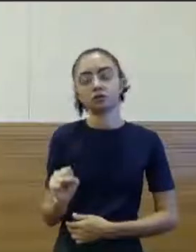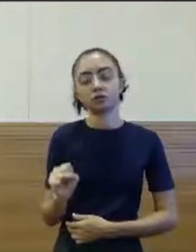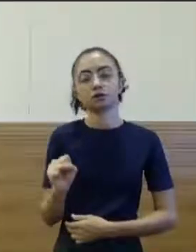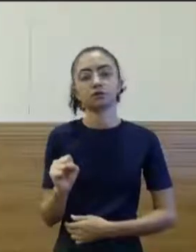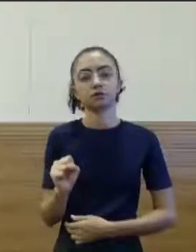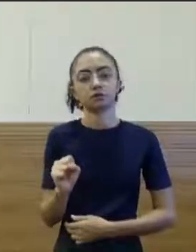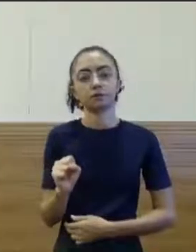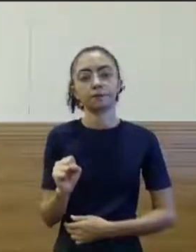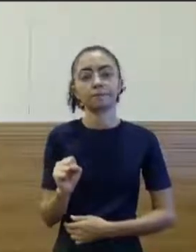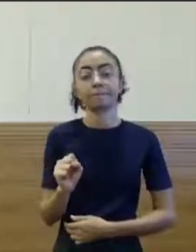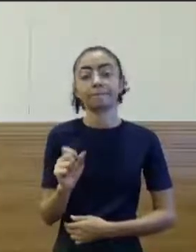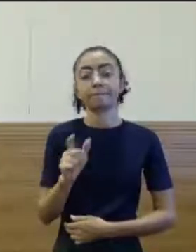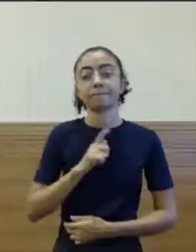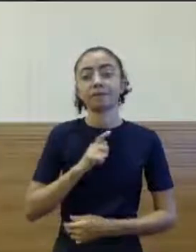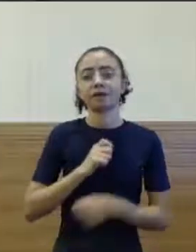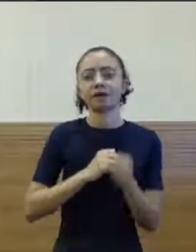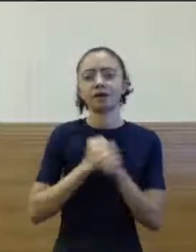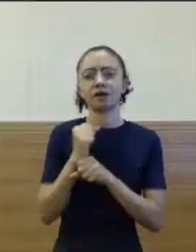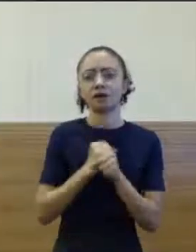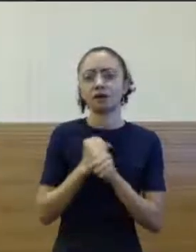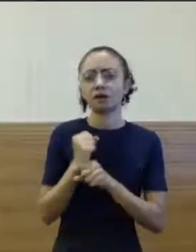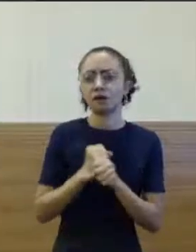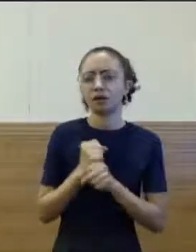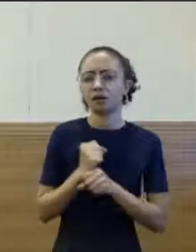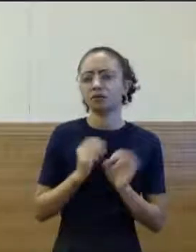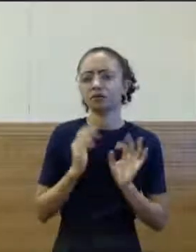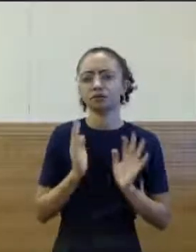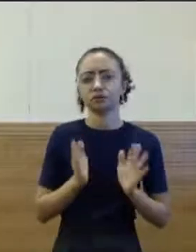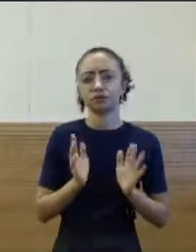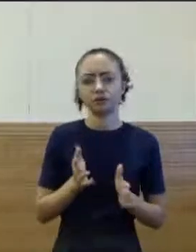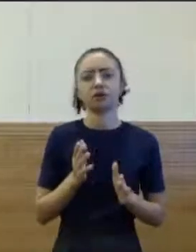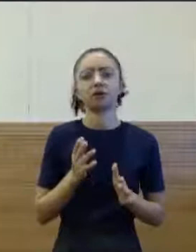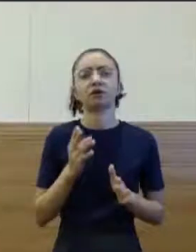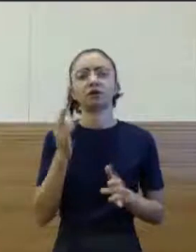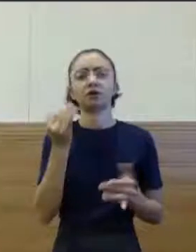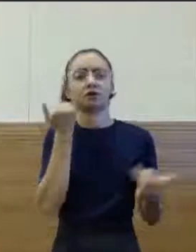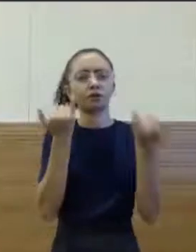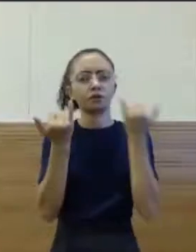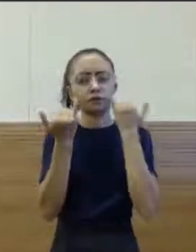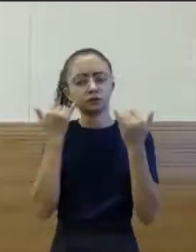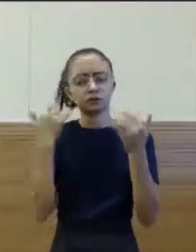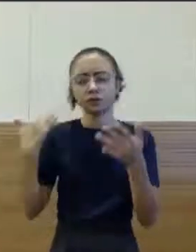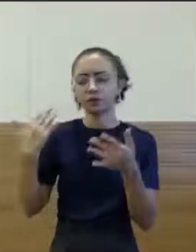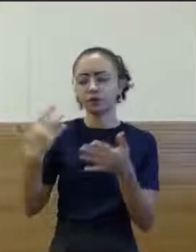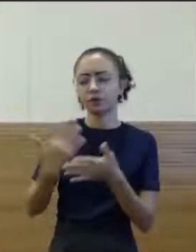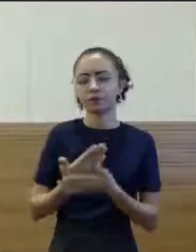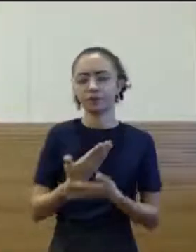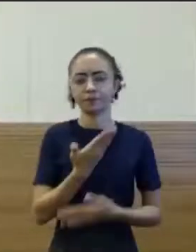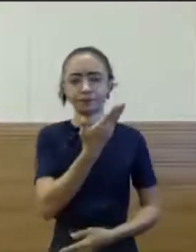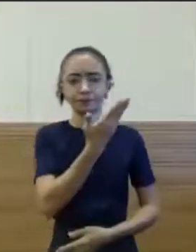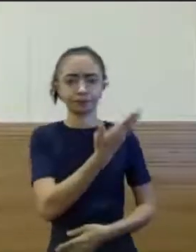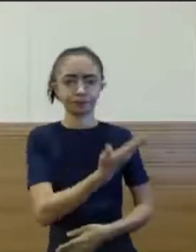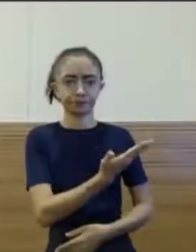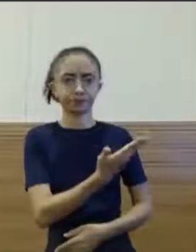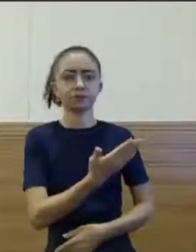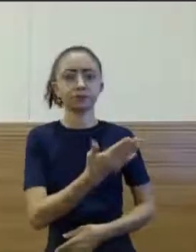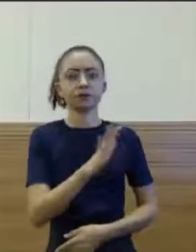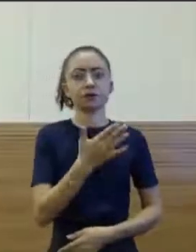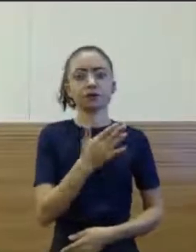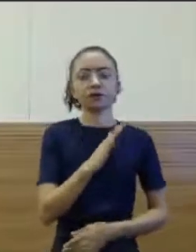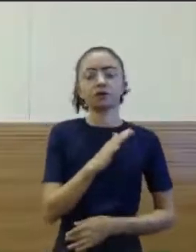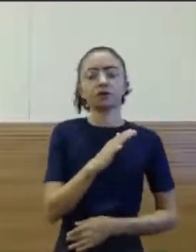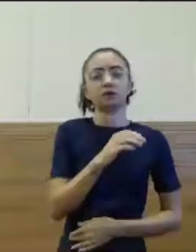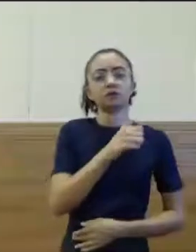And and those are the data, the latest data, the 196 grams per day per